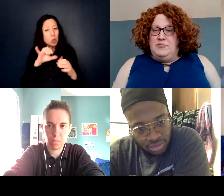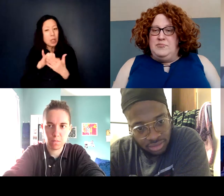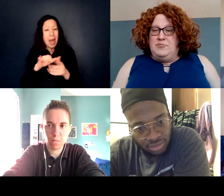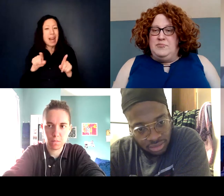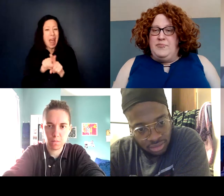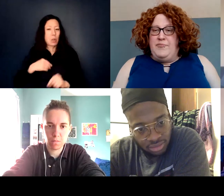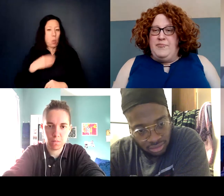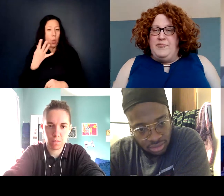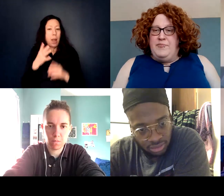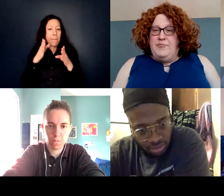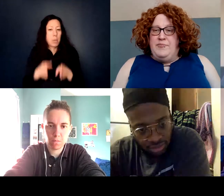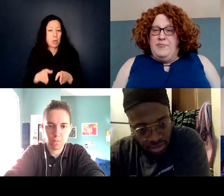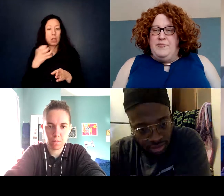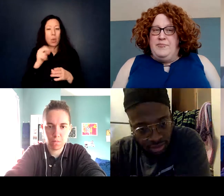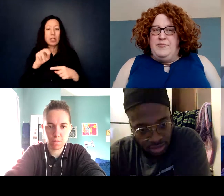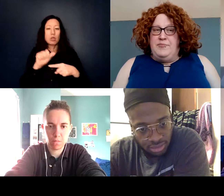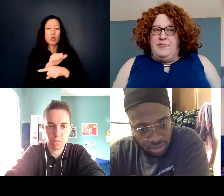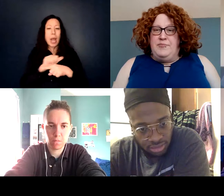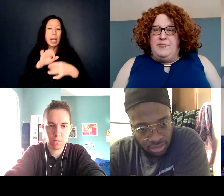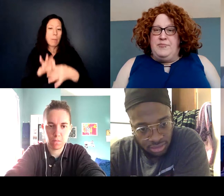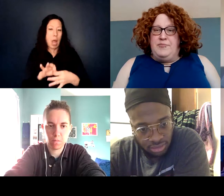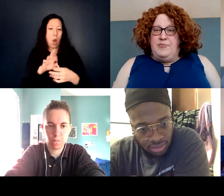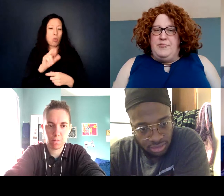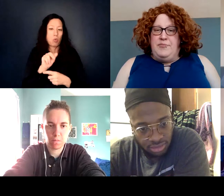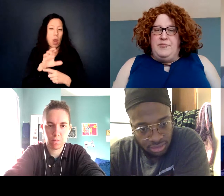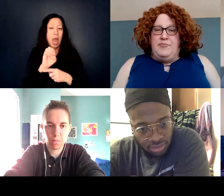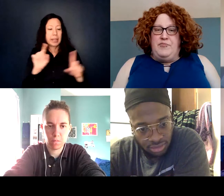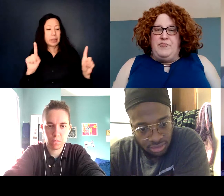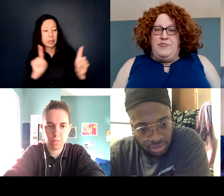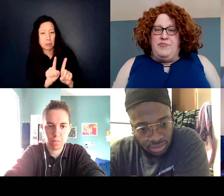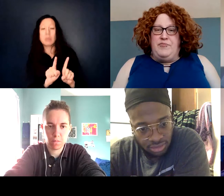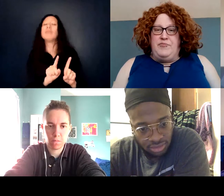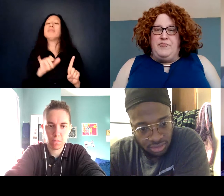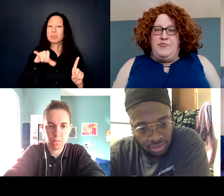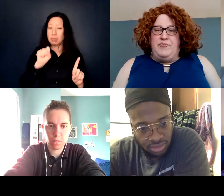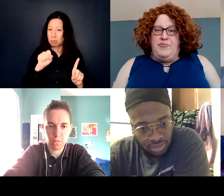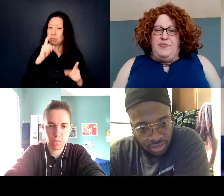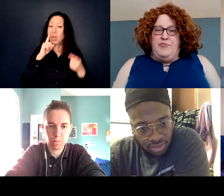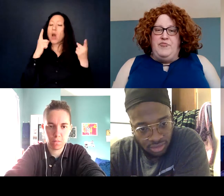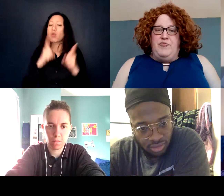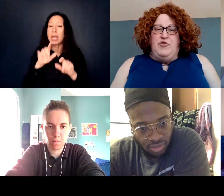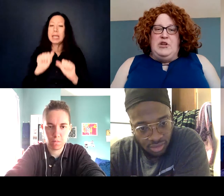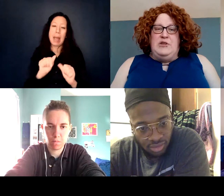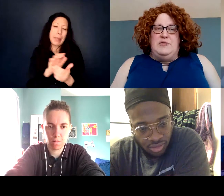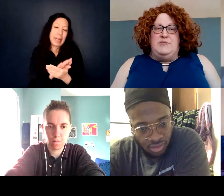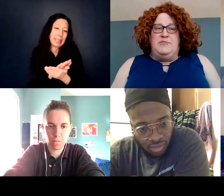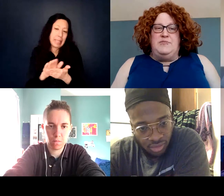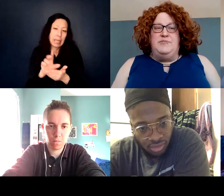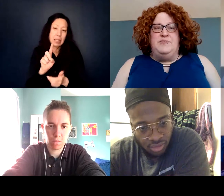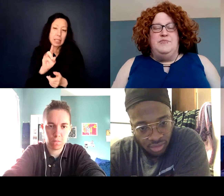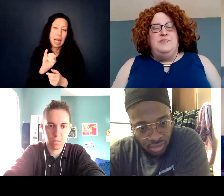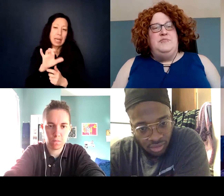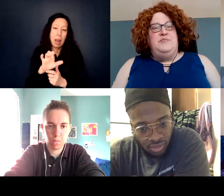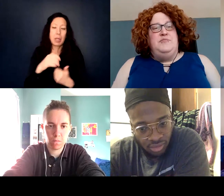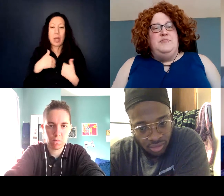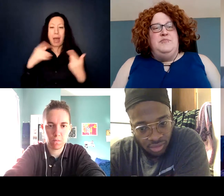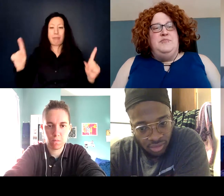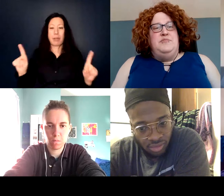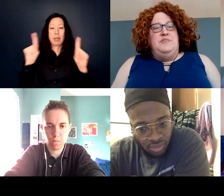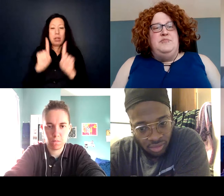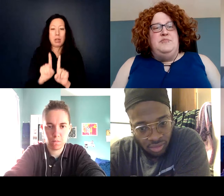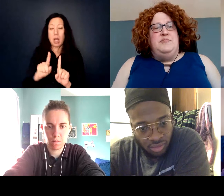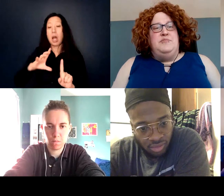And so I agree with that, like that can be a really nice dynamic so that the trans facilitators and